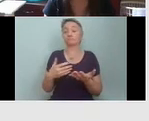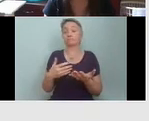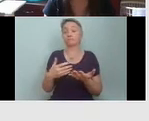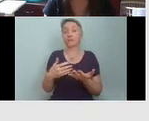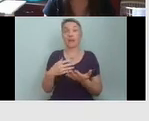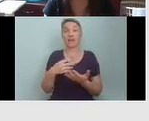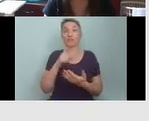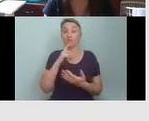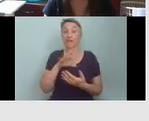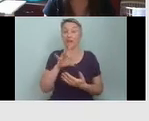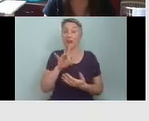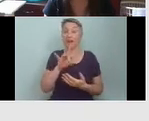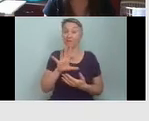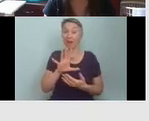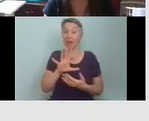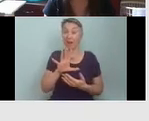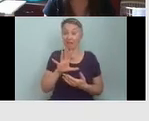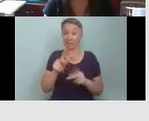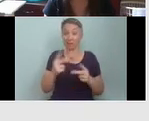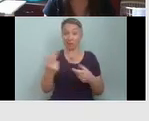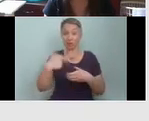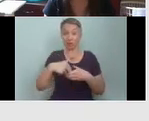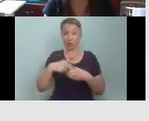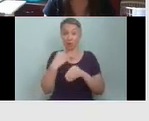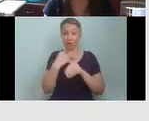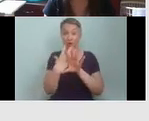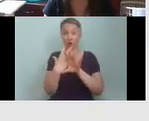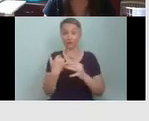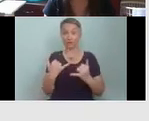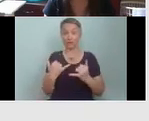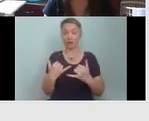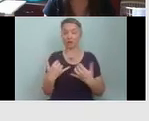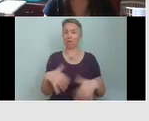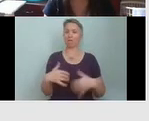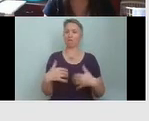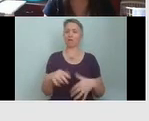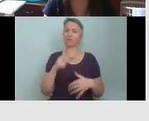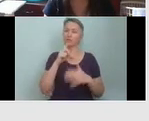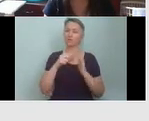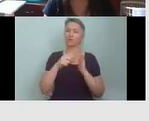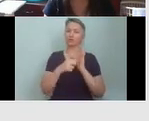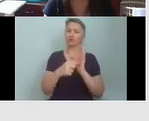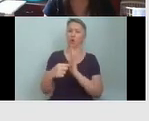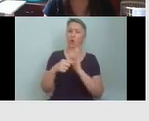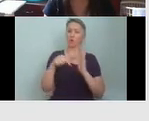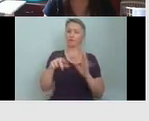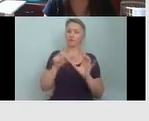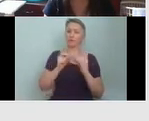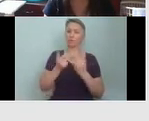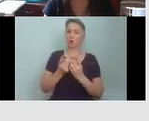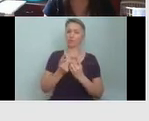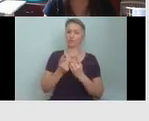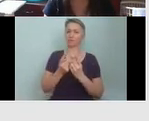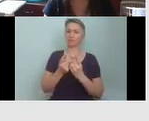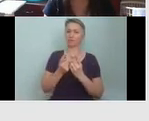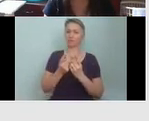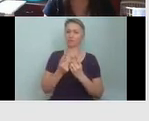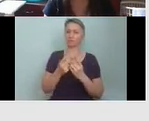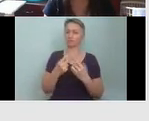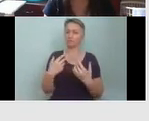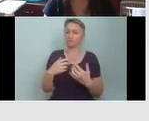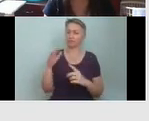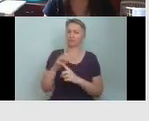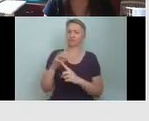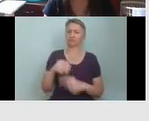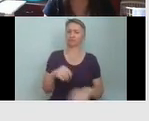85 of your colleagues on this call today is gratifying, and it speaks so highly for this HR department and this team.